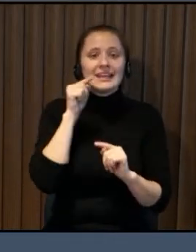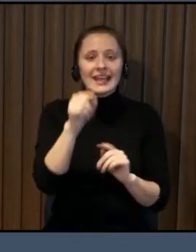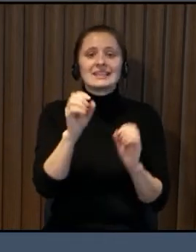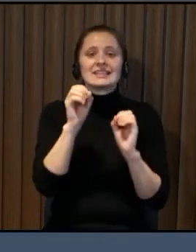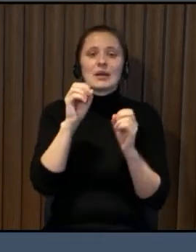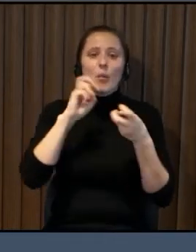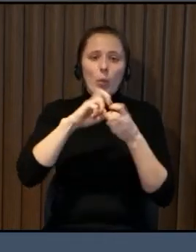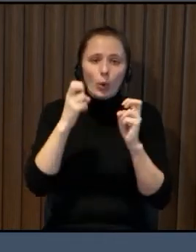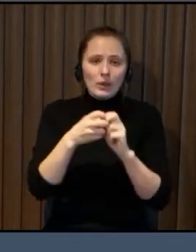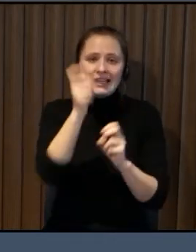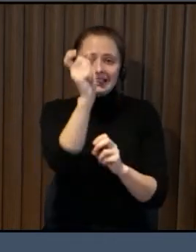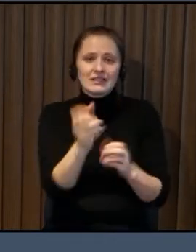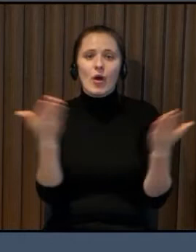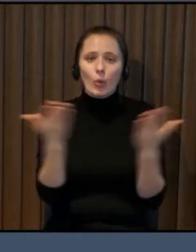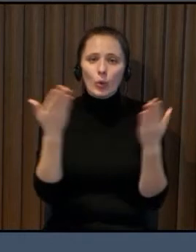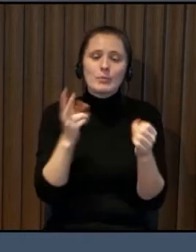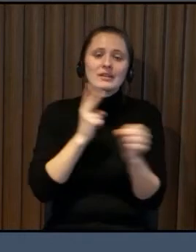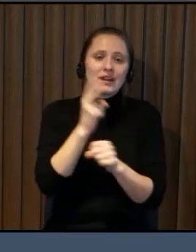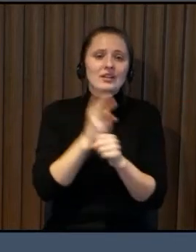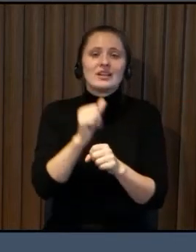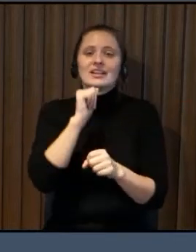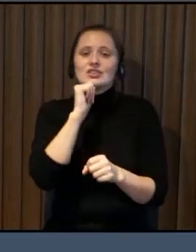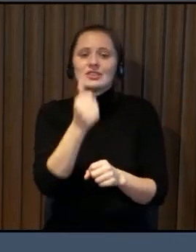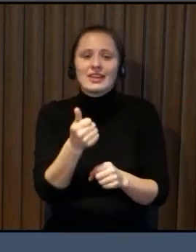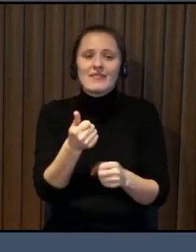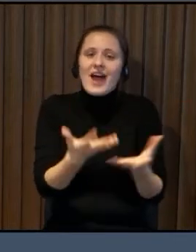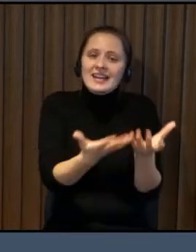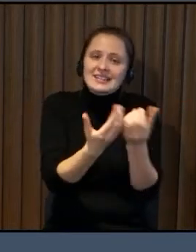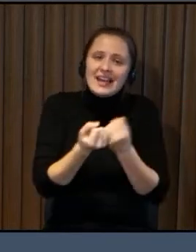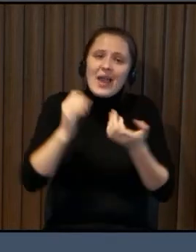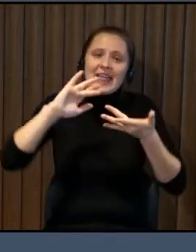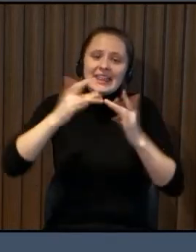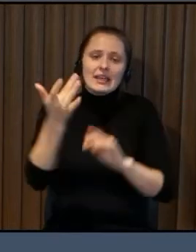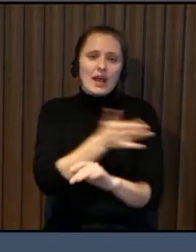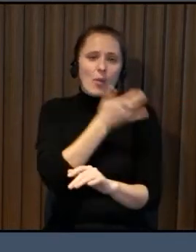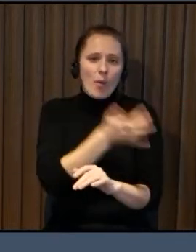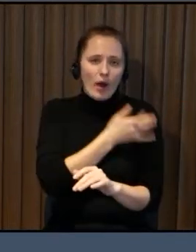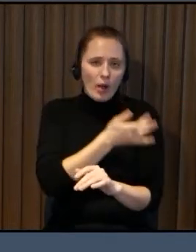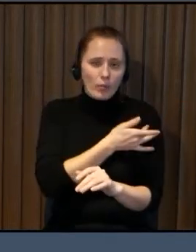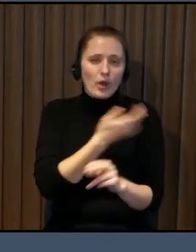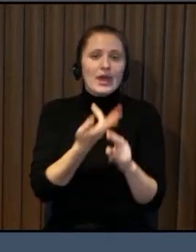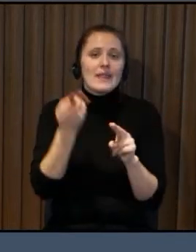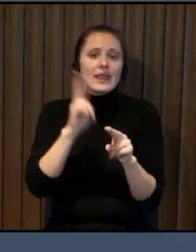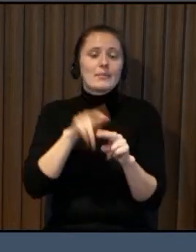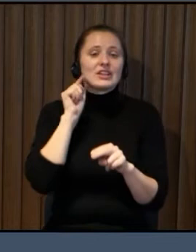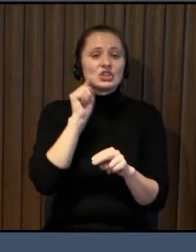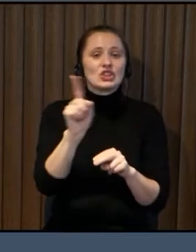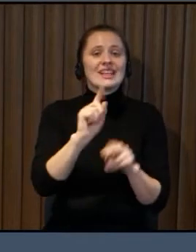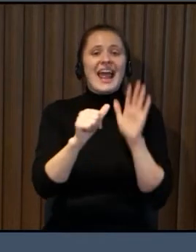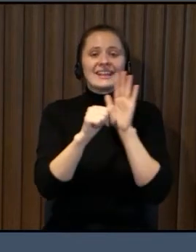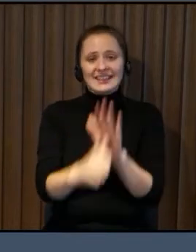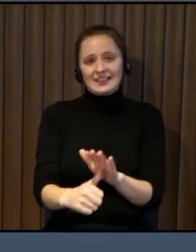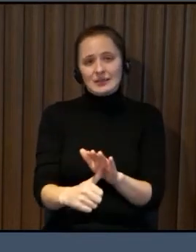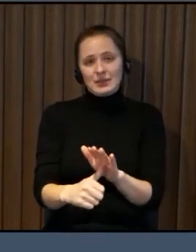the story is not about violating some needs, but the story is that the person who has some